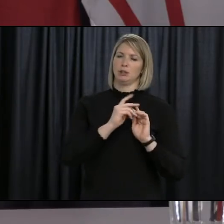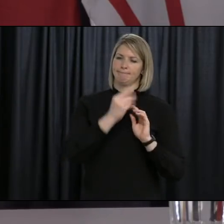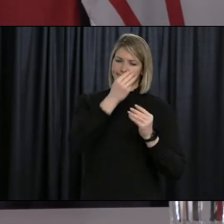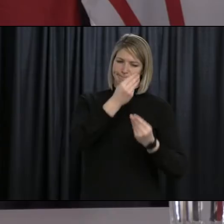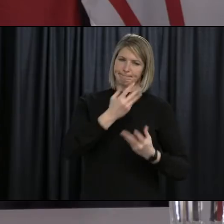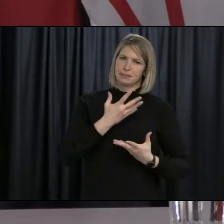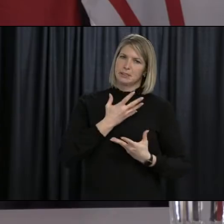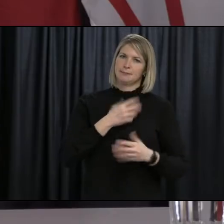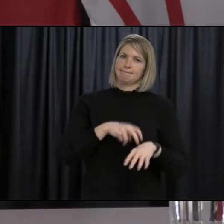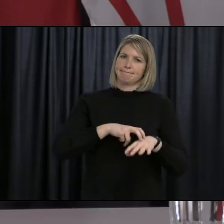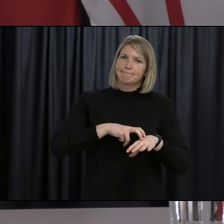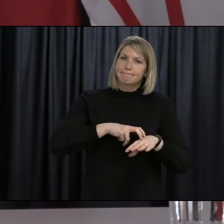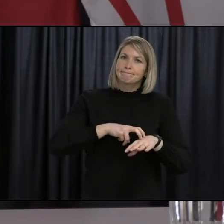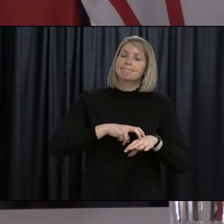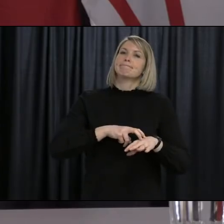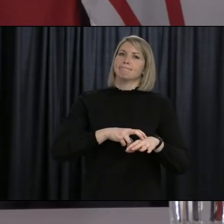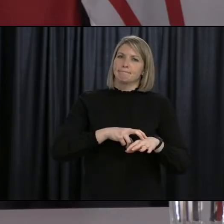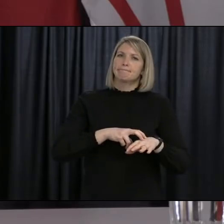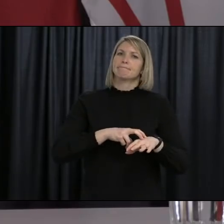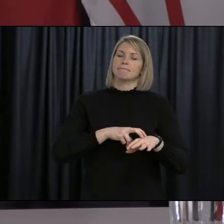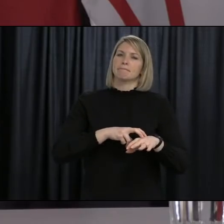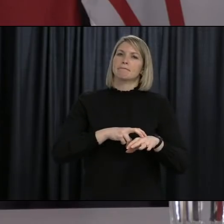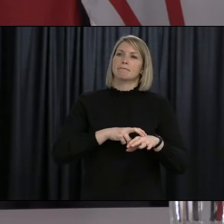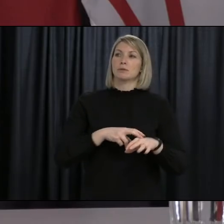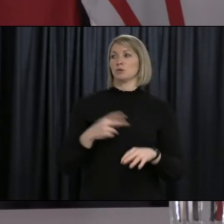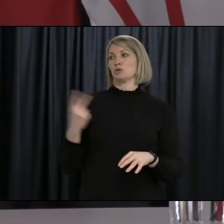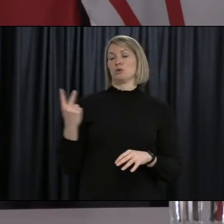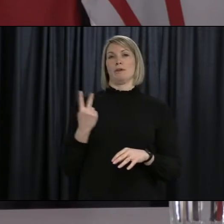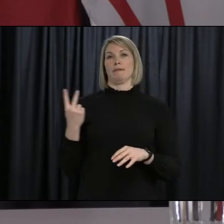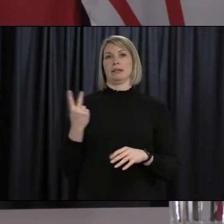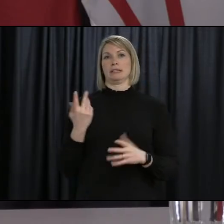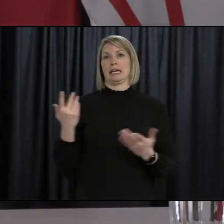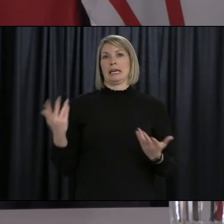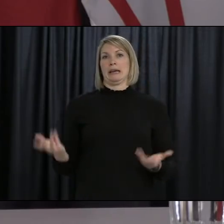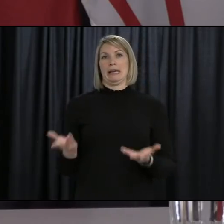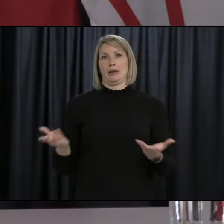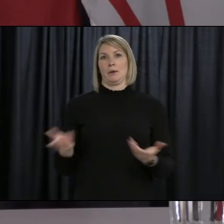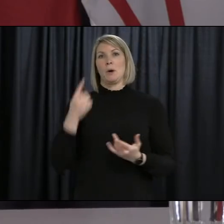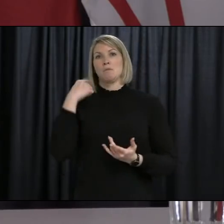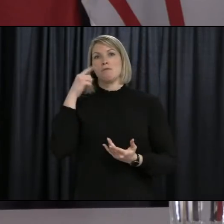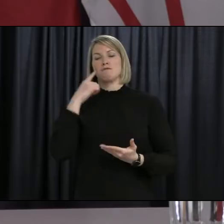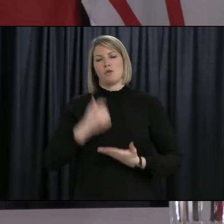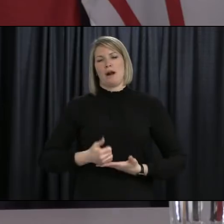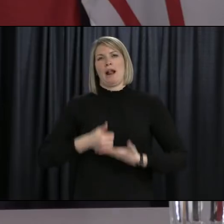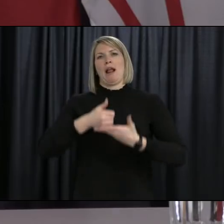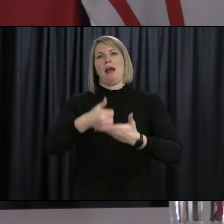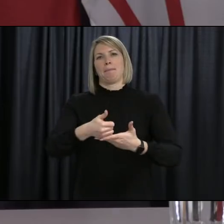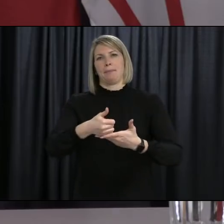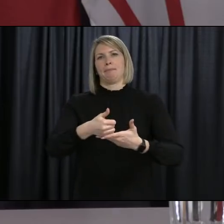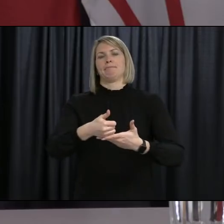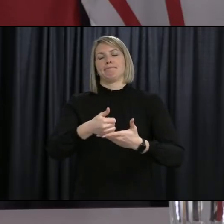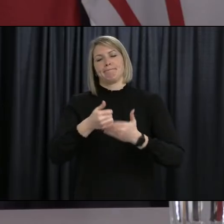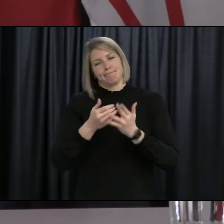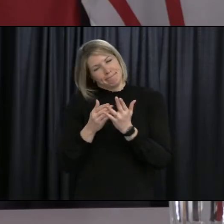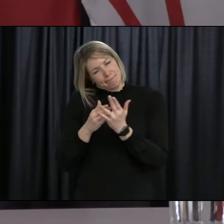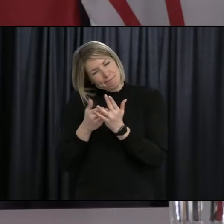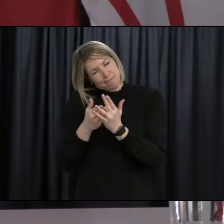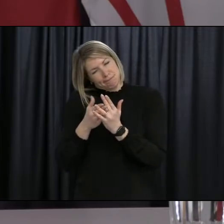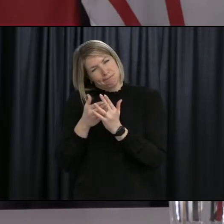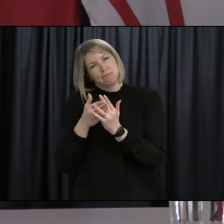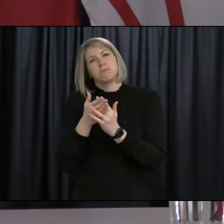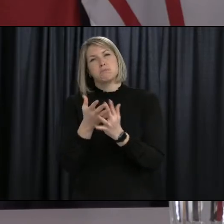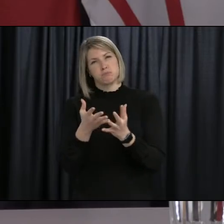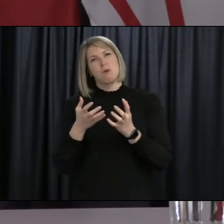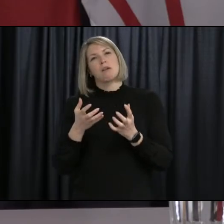we're here to help people get through this, to provide whatever assistance we can, and to support Dr.